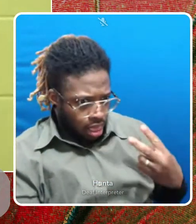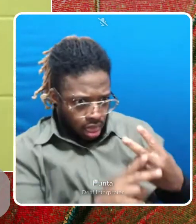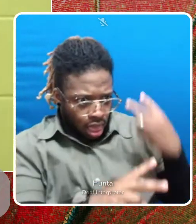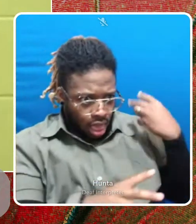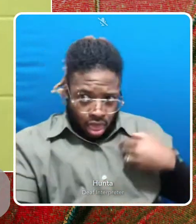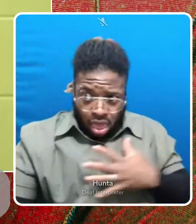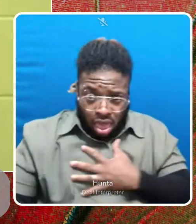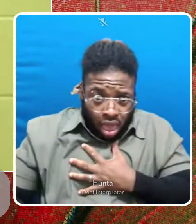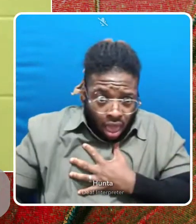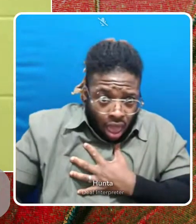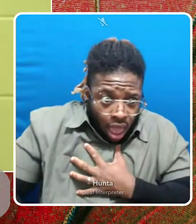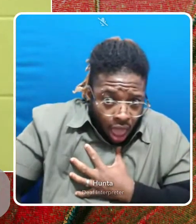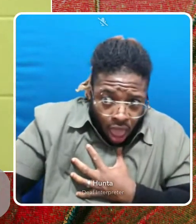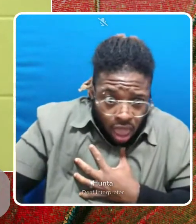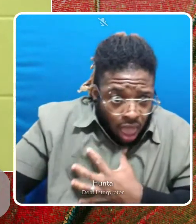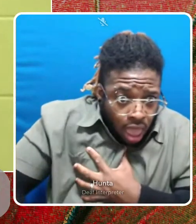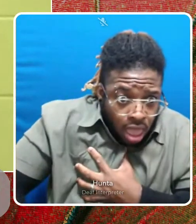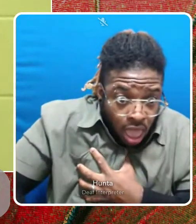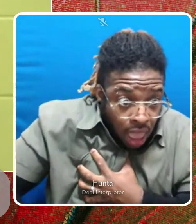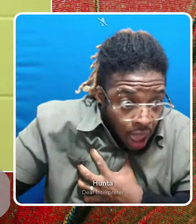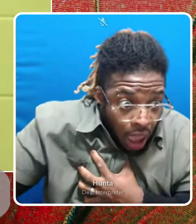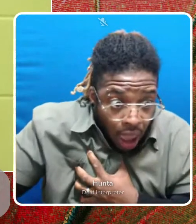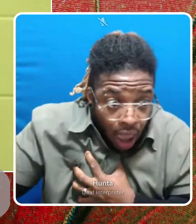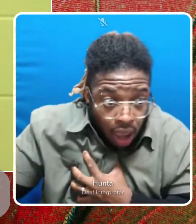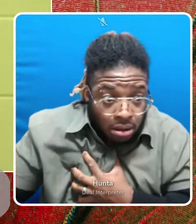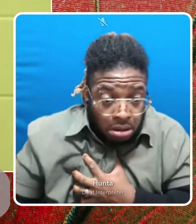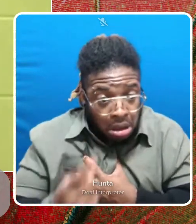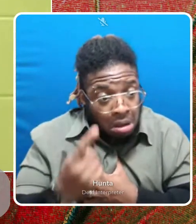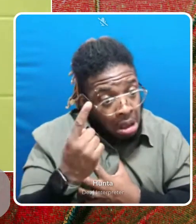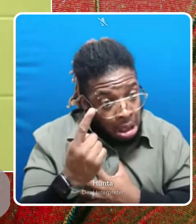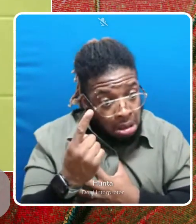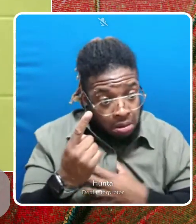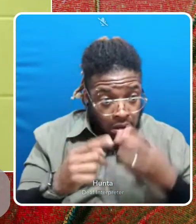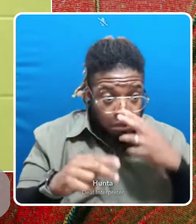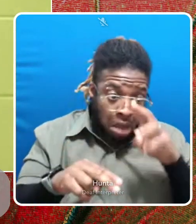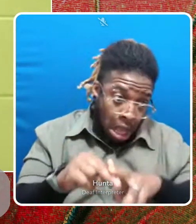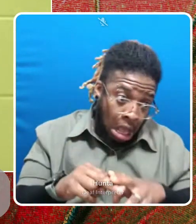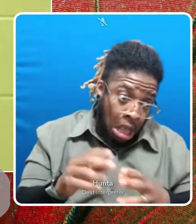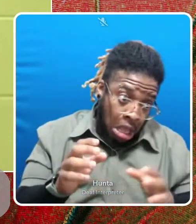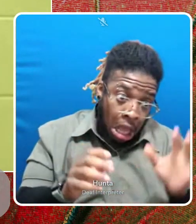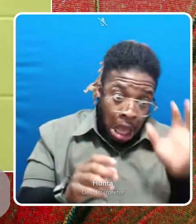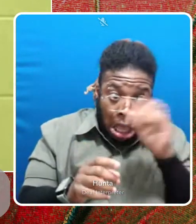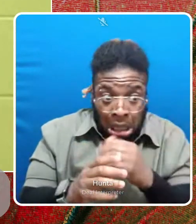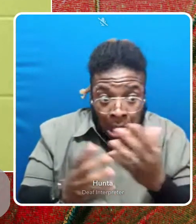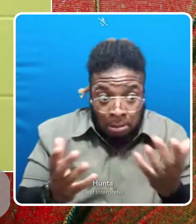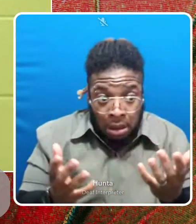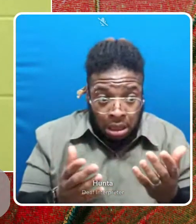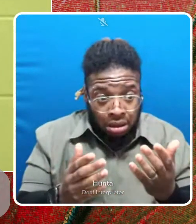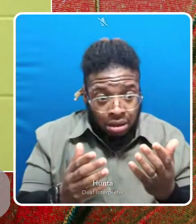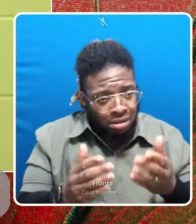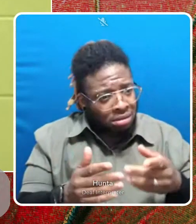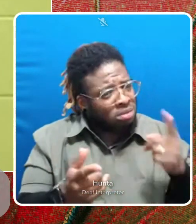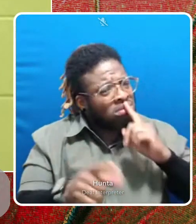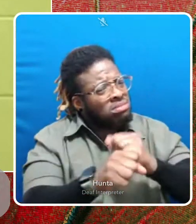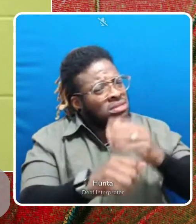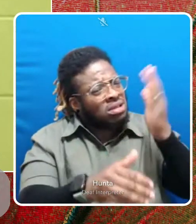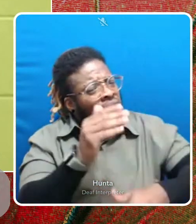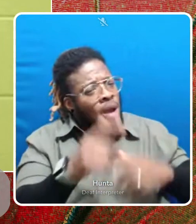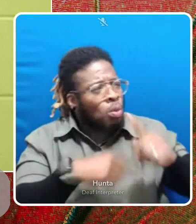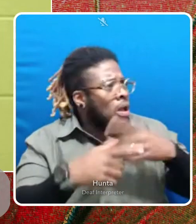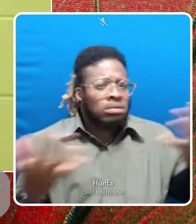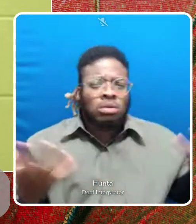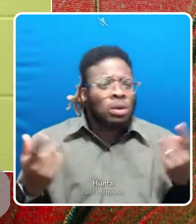fun, I guess, but when will it end? Because I'm beginning to miss being your granddaughter and not your best friend. 2,